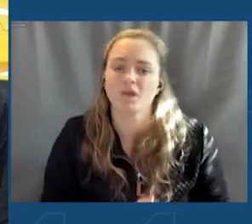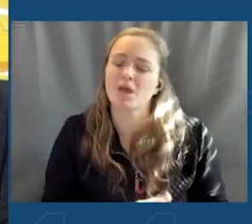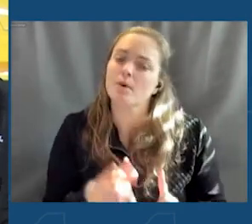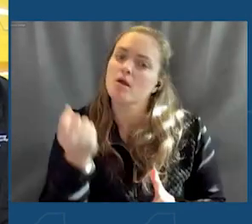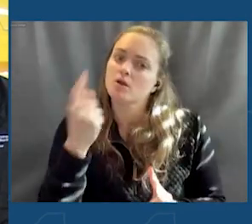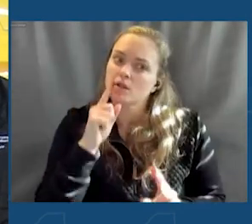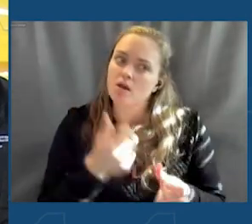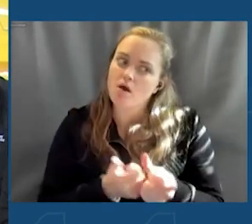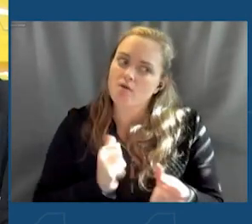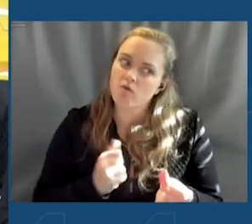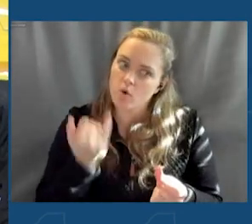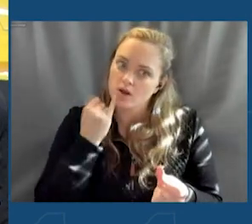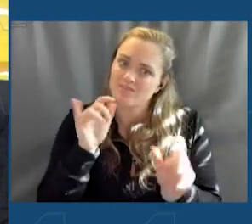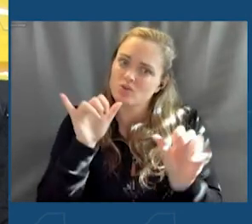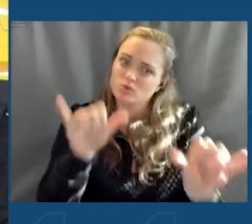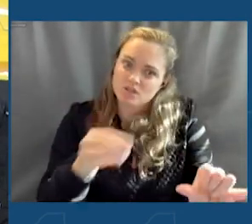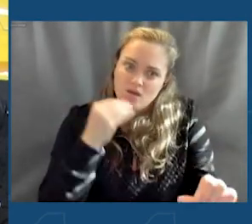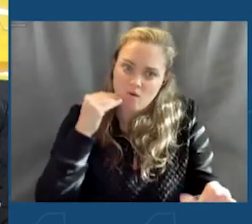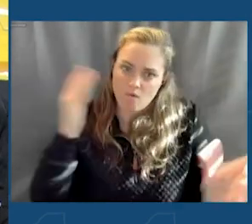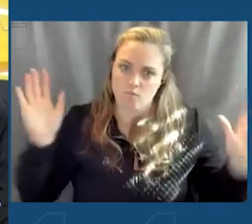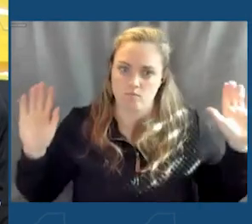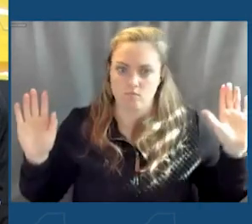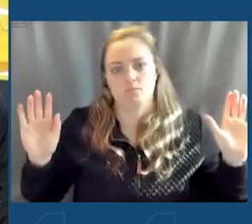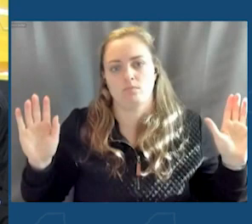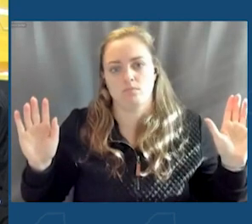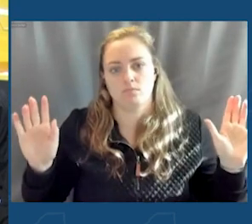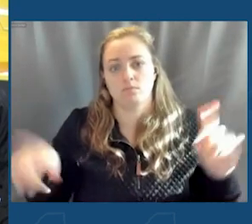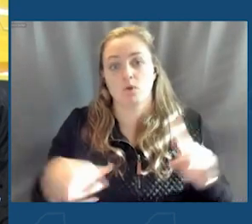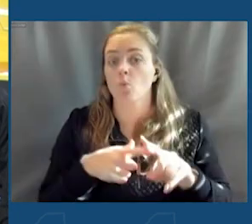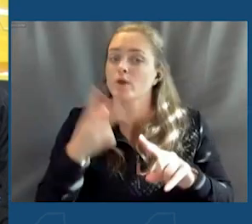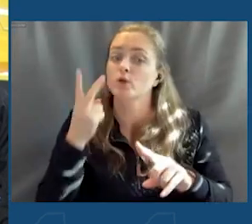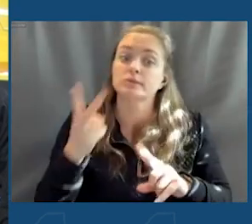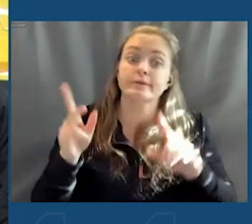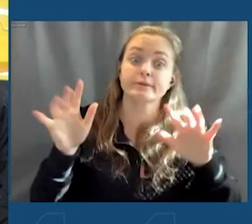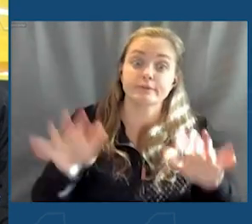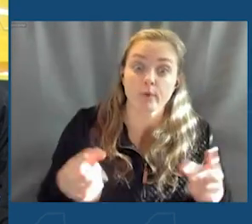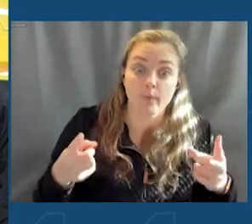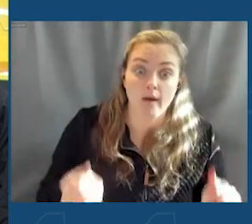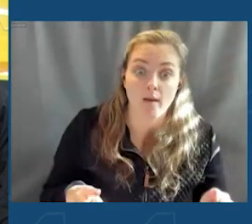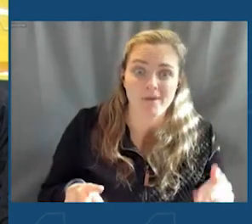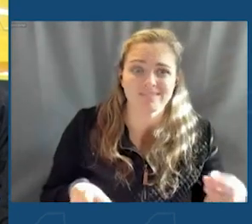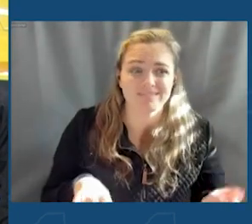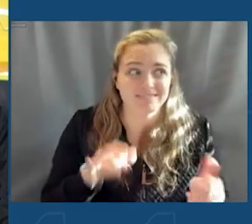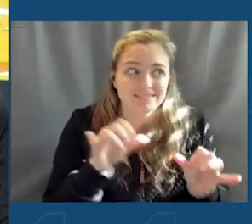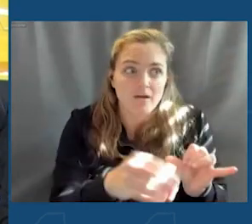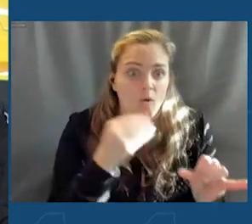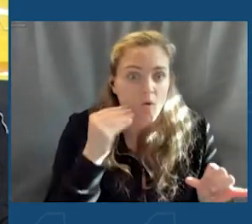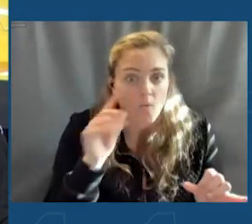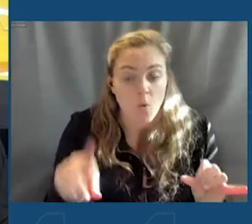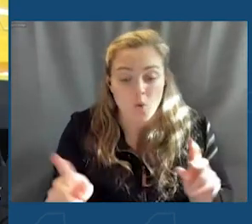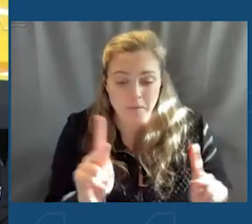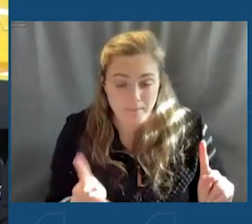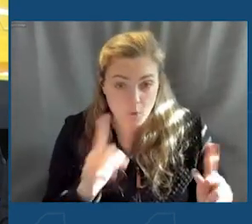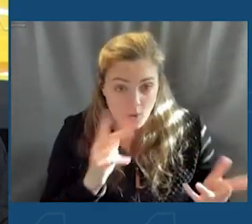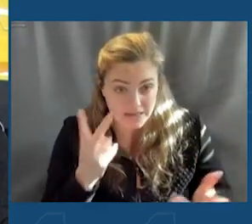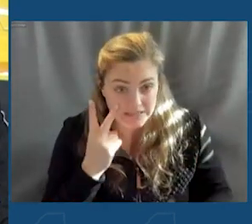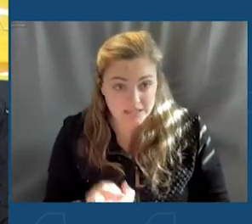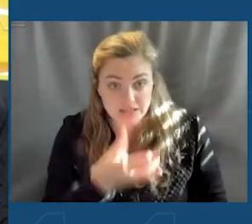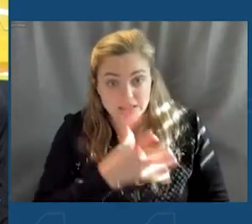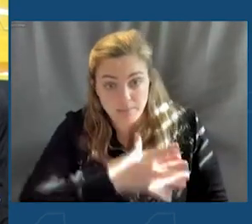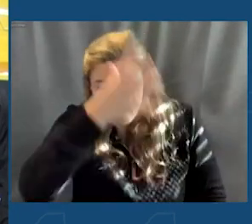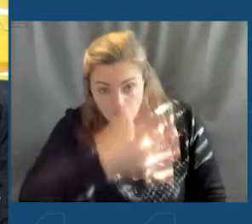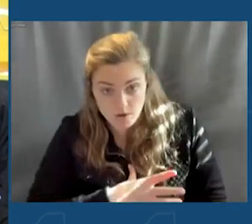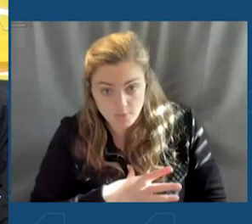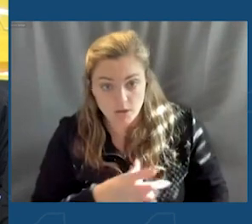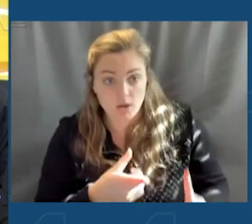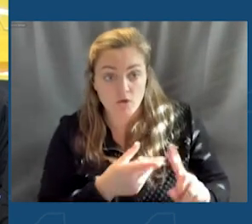people just stay home. When the snow starts to hit, the only people we really want to see on the roads are the men and women of the